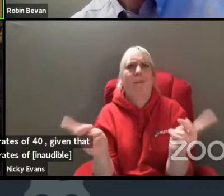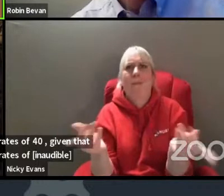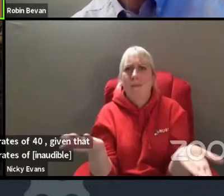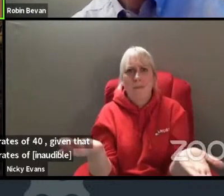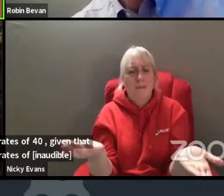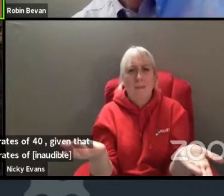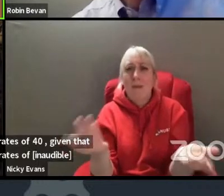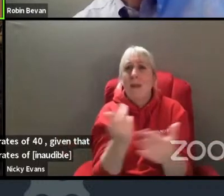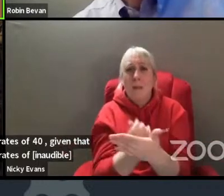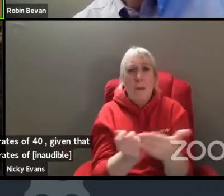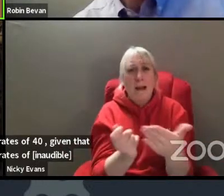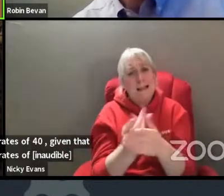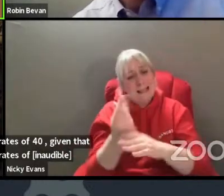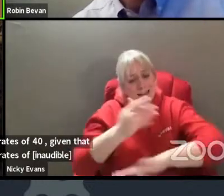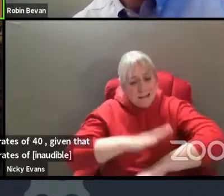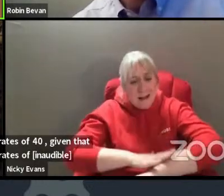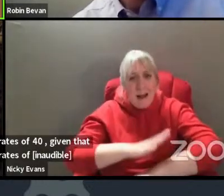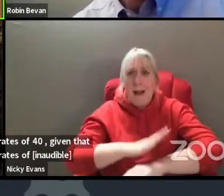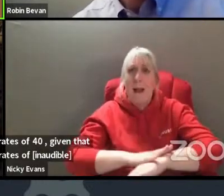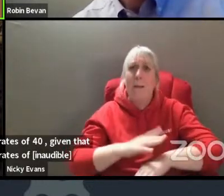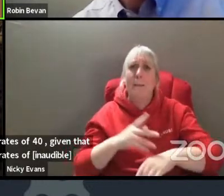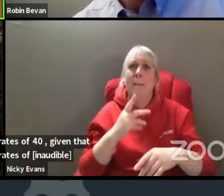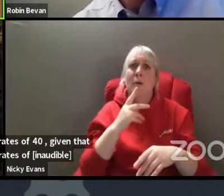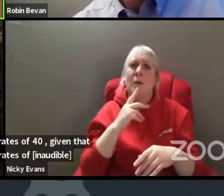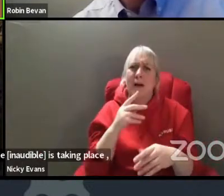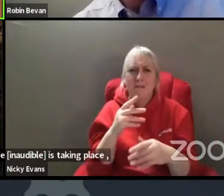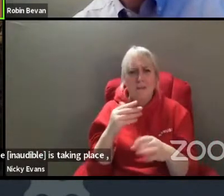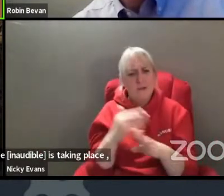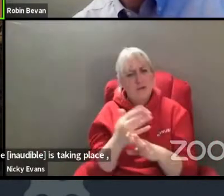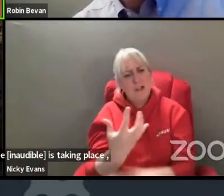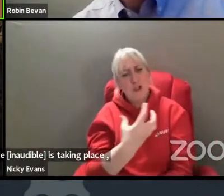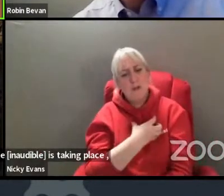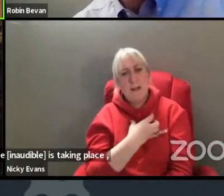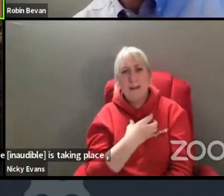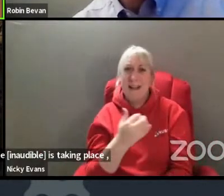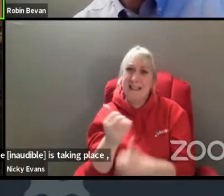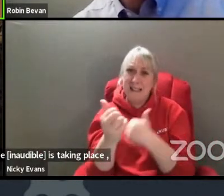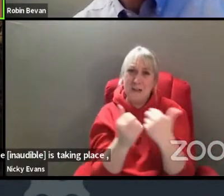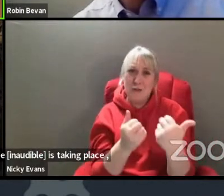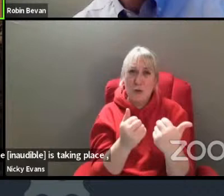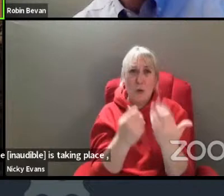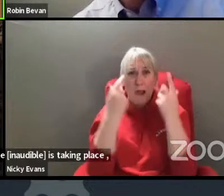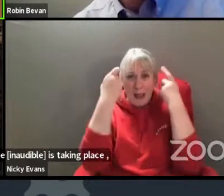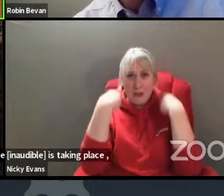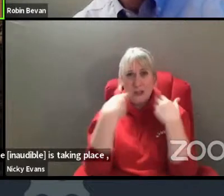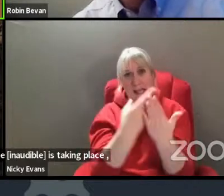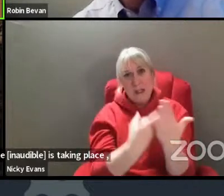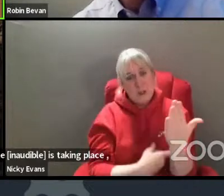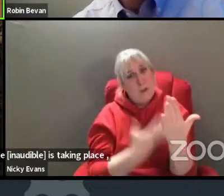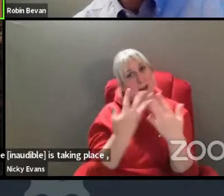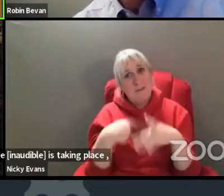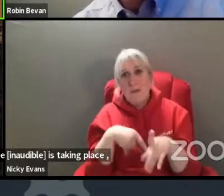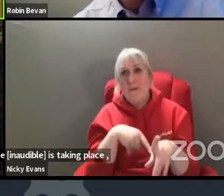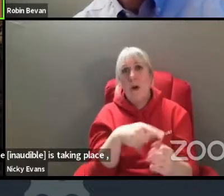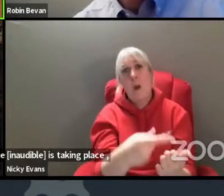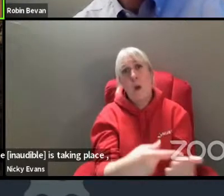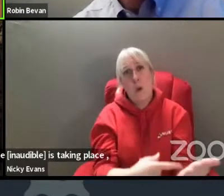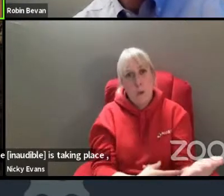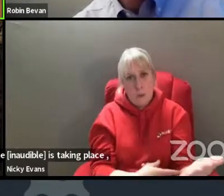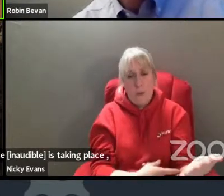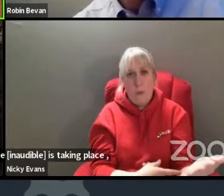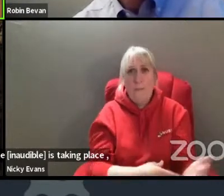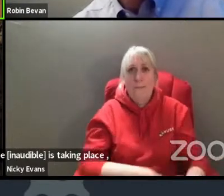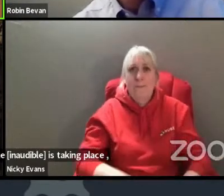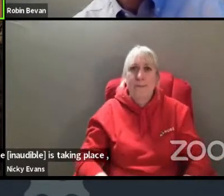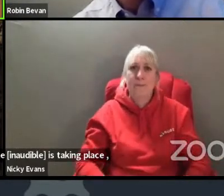immediately. There is trade union industrial legislation which you have to abide by. But actually, it's not just that we have